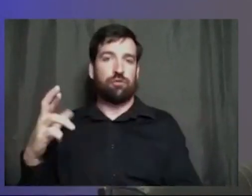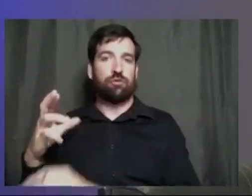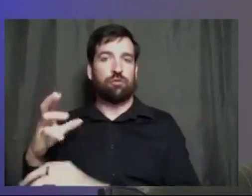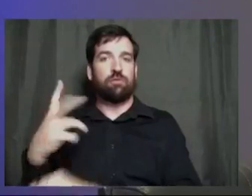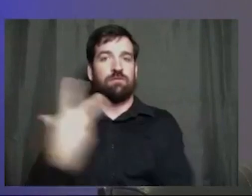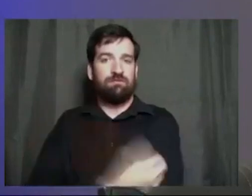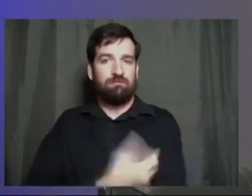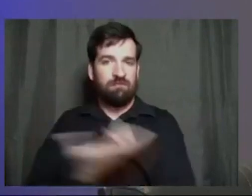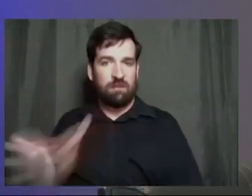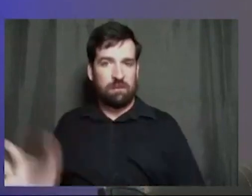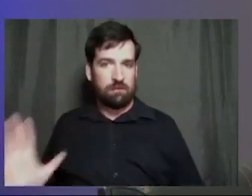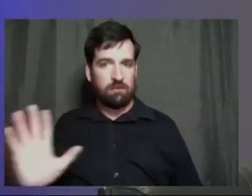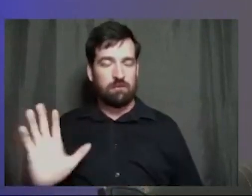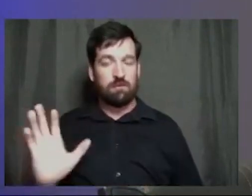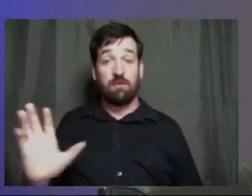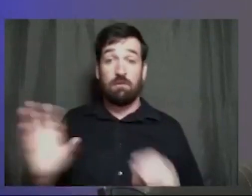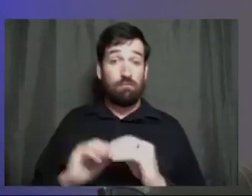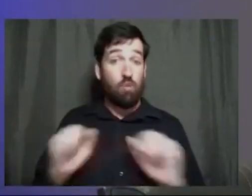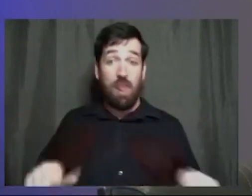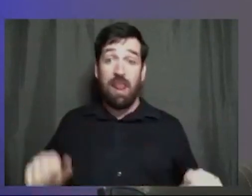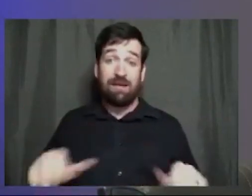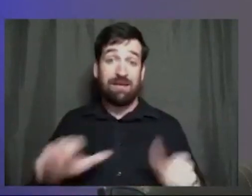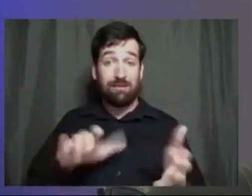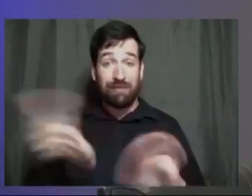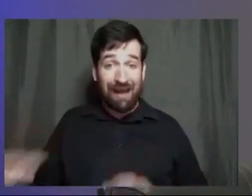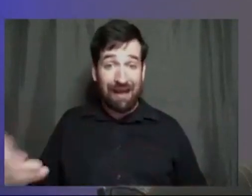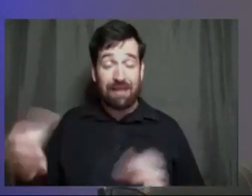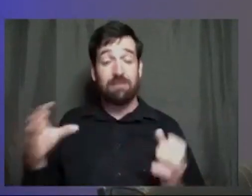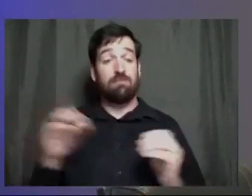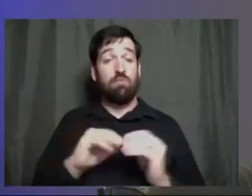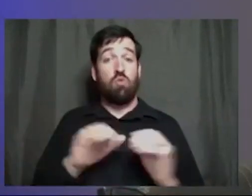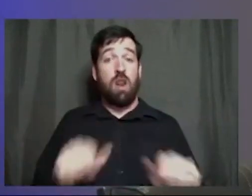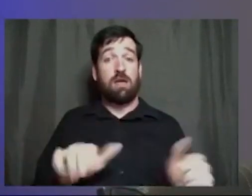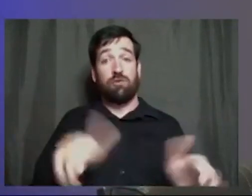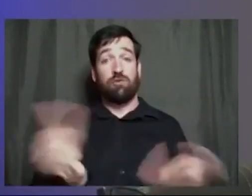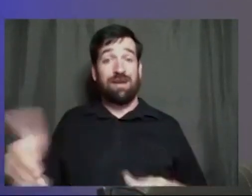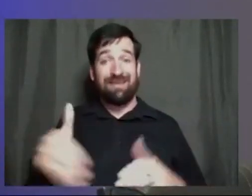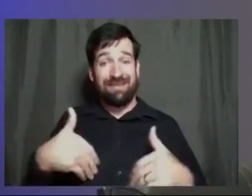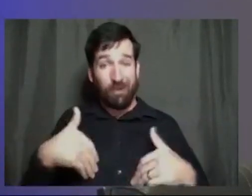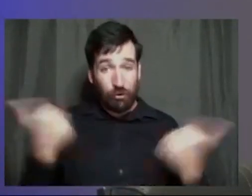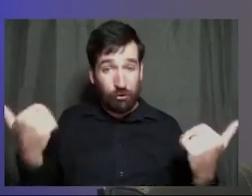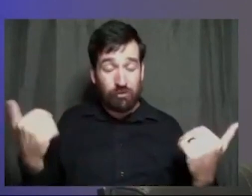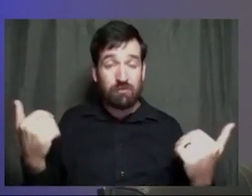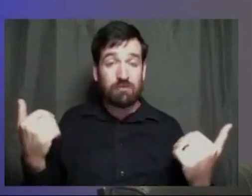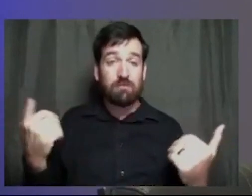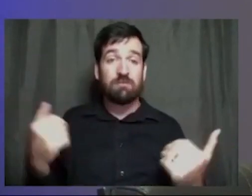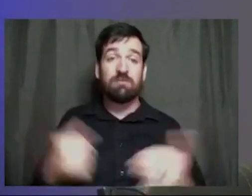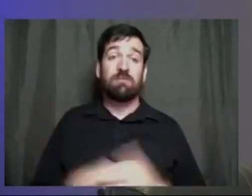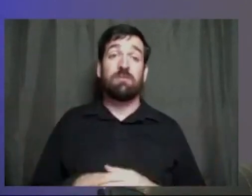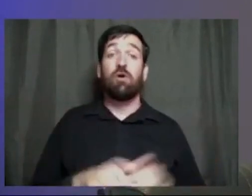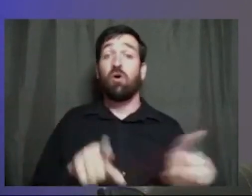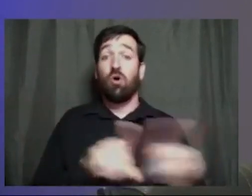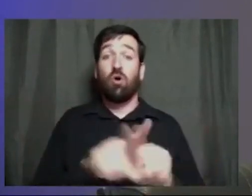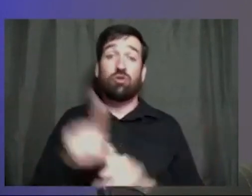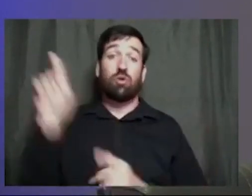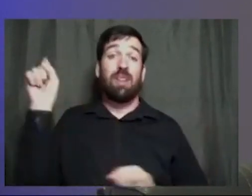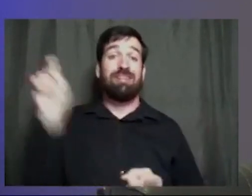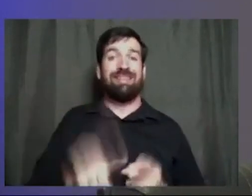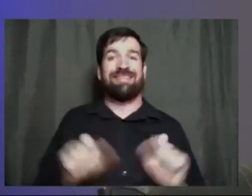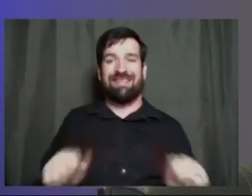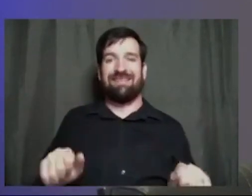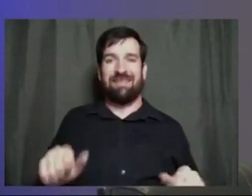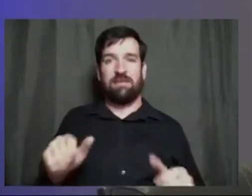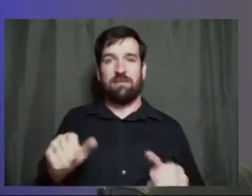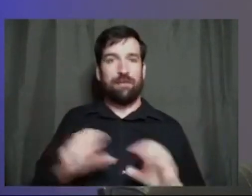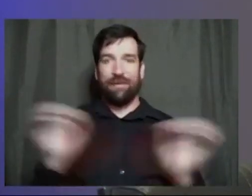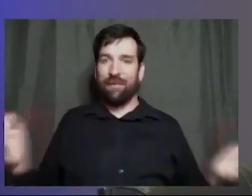more likely to die at a younger age, and you're less likely to be having underlying conditions that led to your severe infection and death,